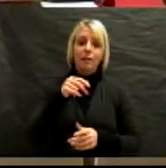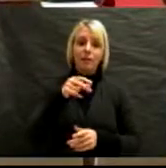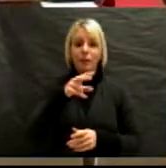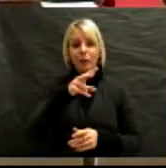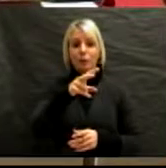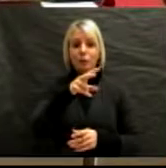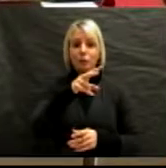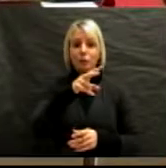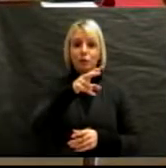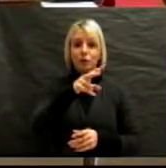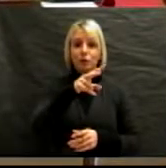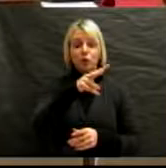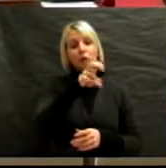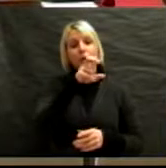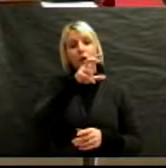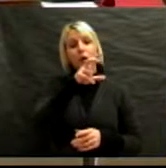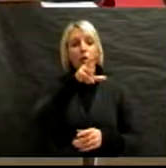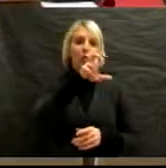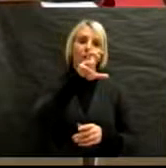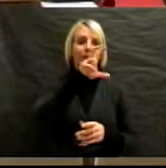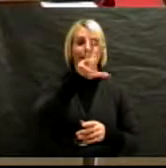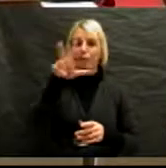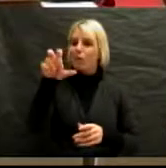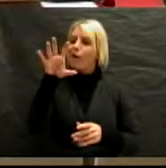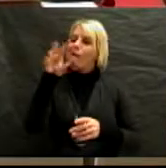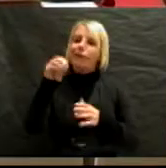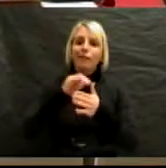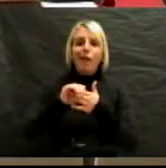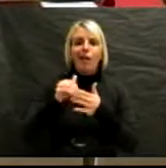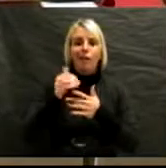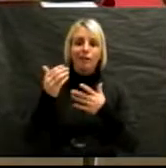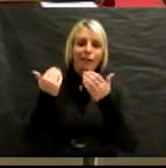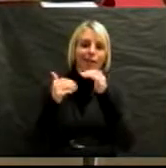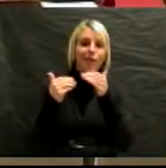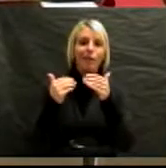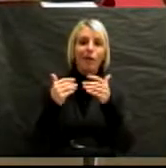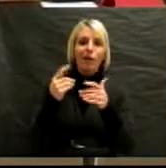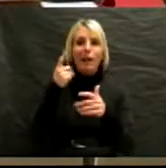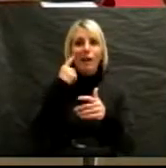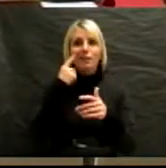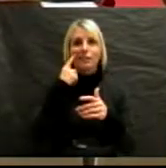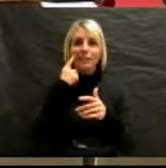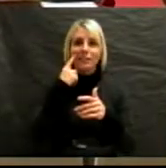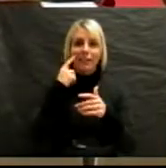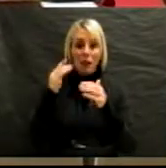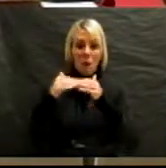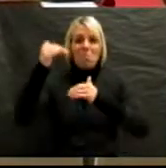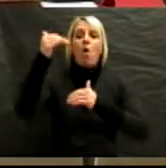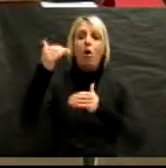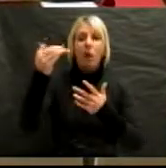organization that is significantly larger. I think our budget is larger than the city's budget. And yet,